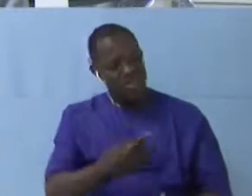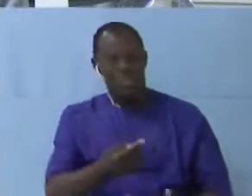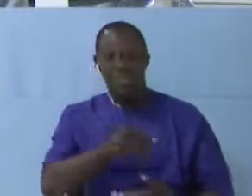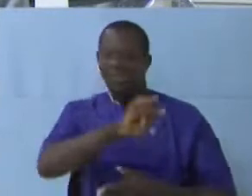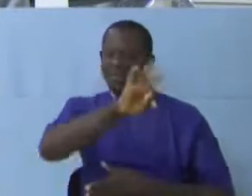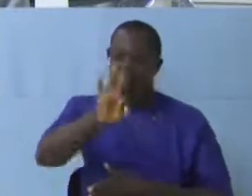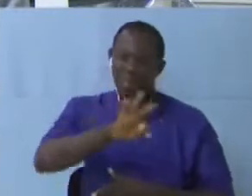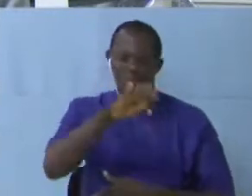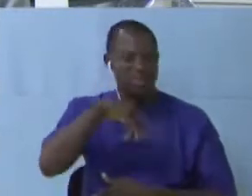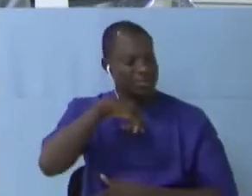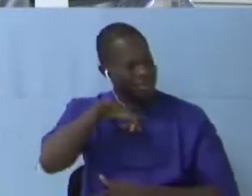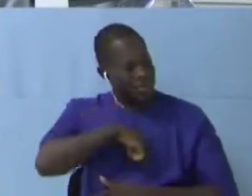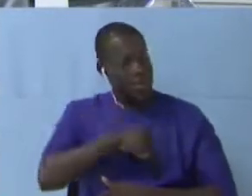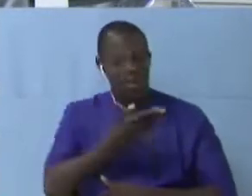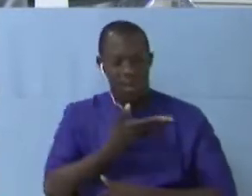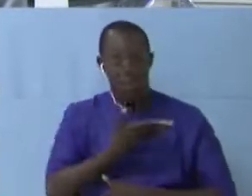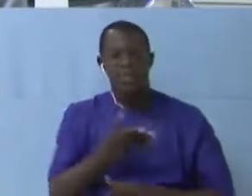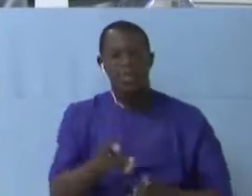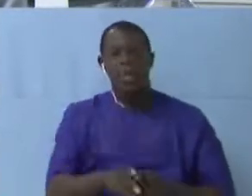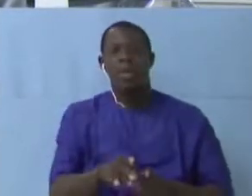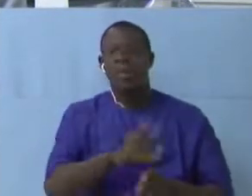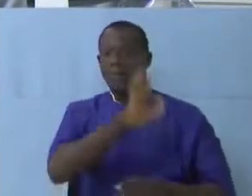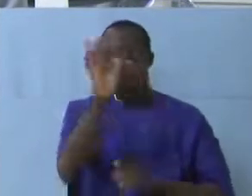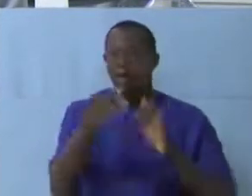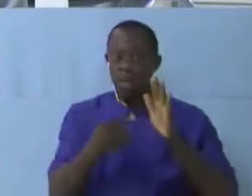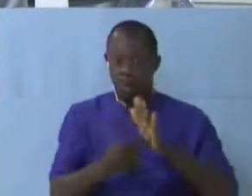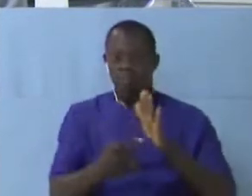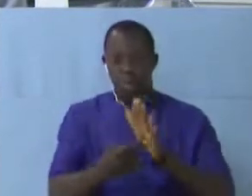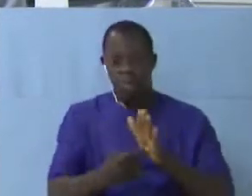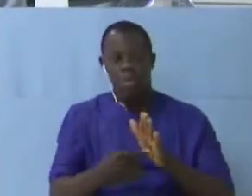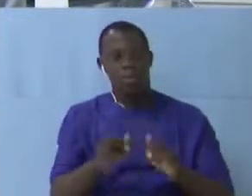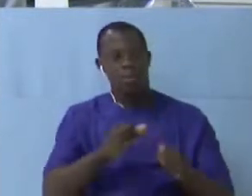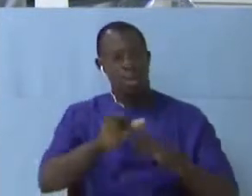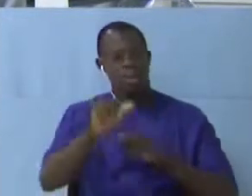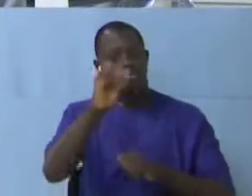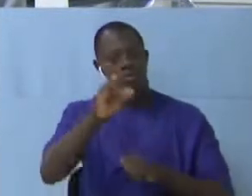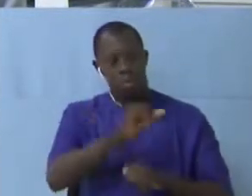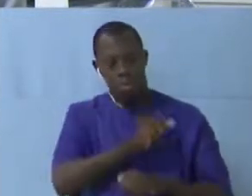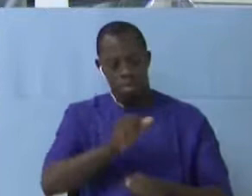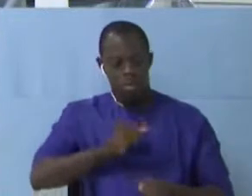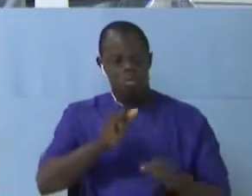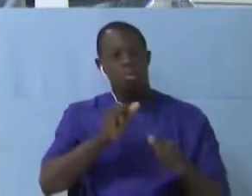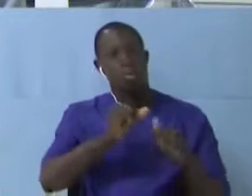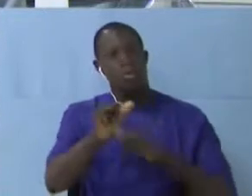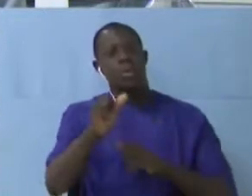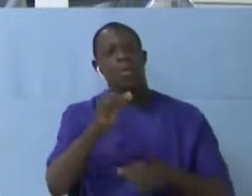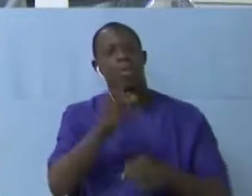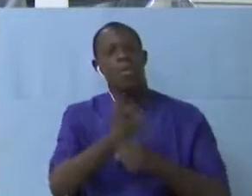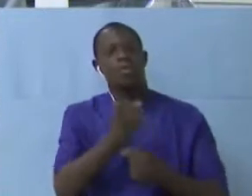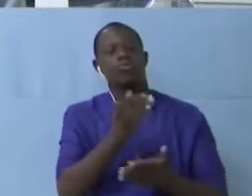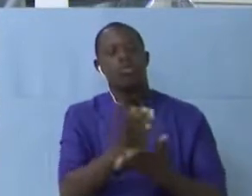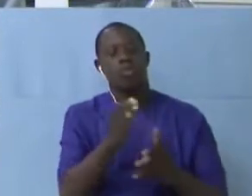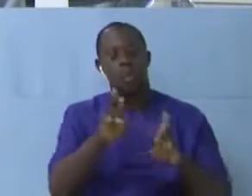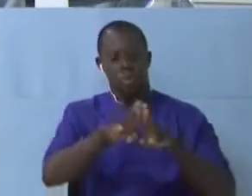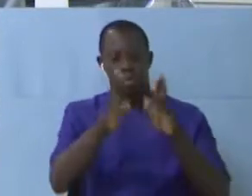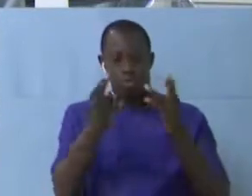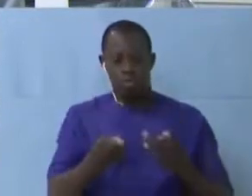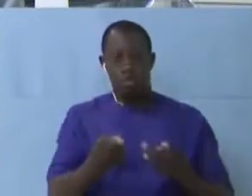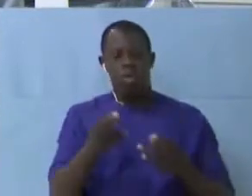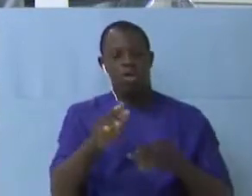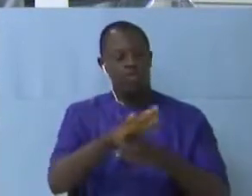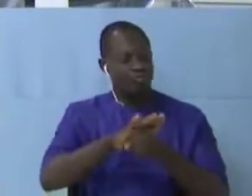So really, really important that we do our best to make sure the recommendations are